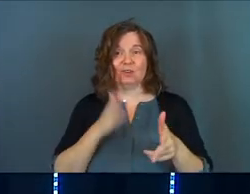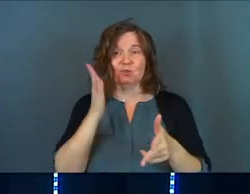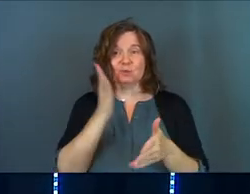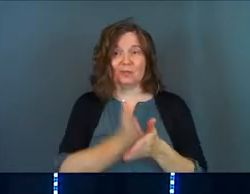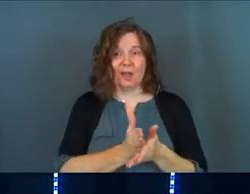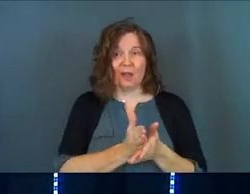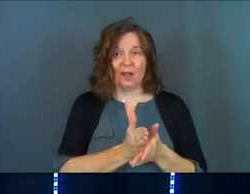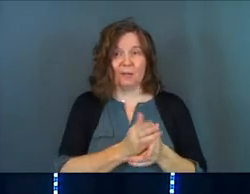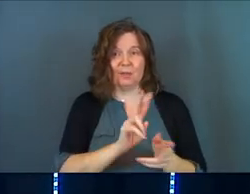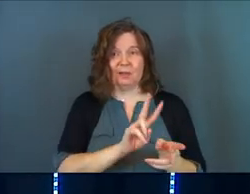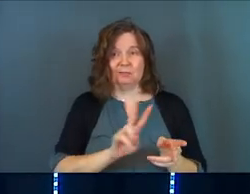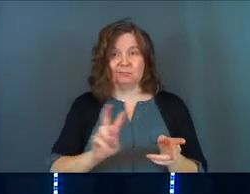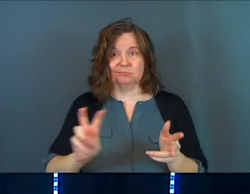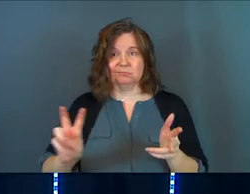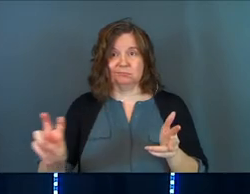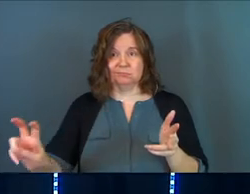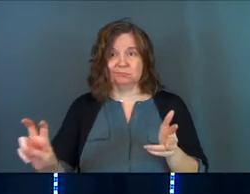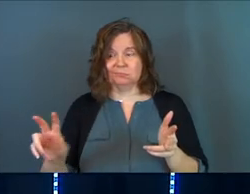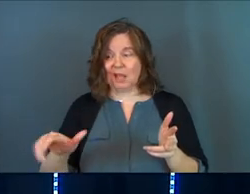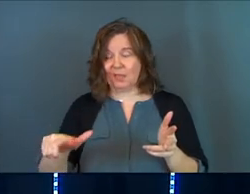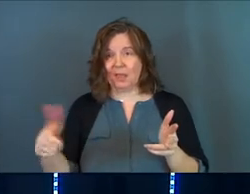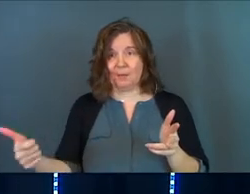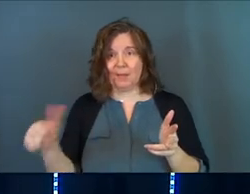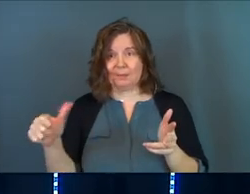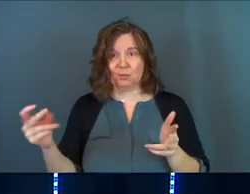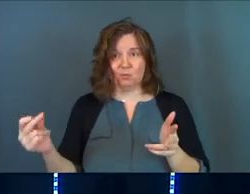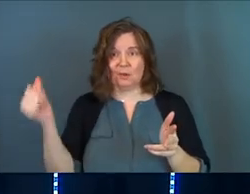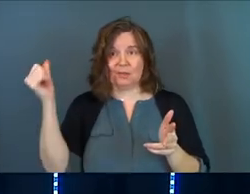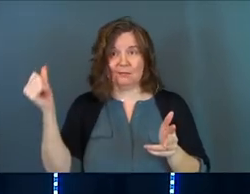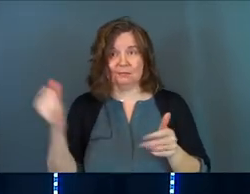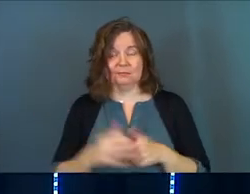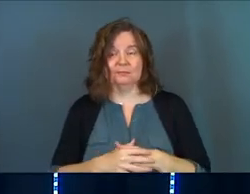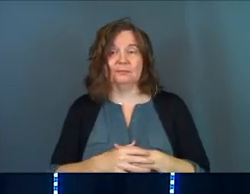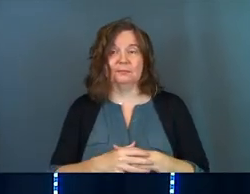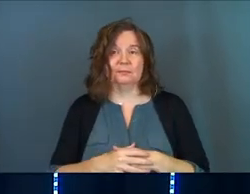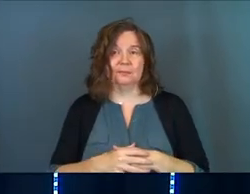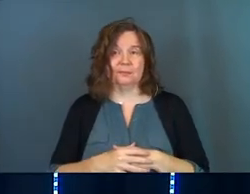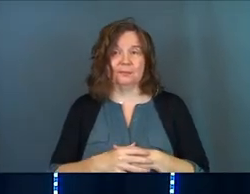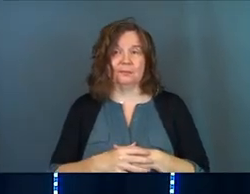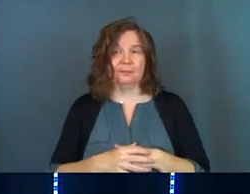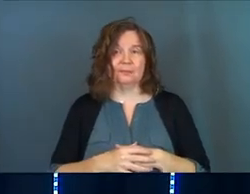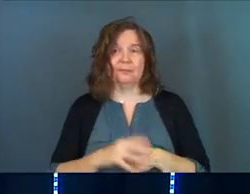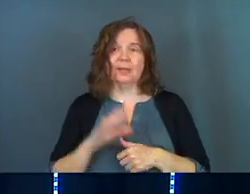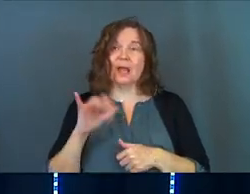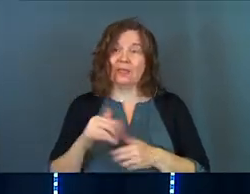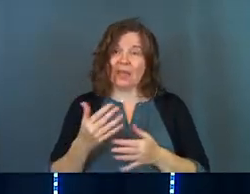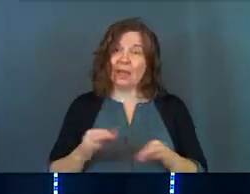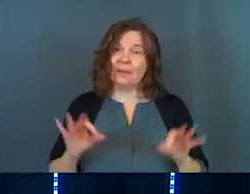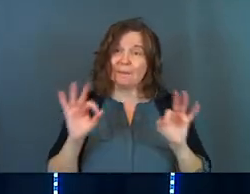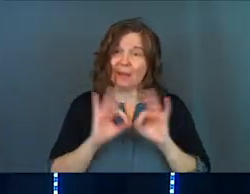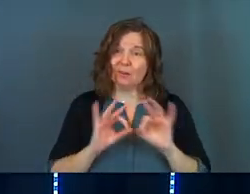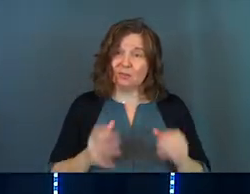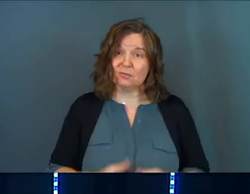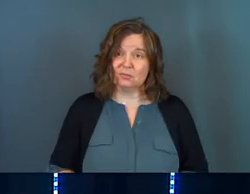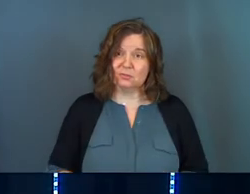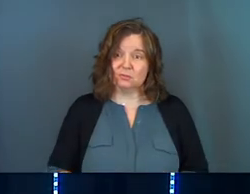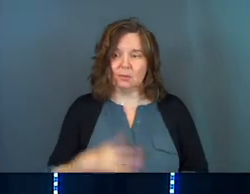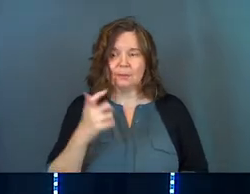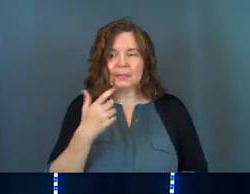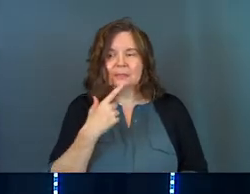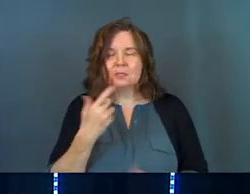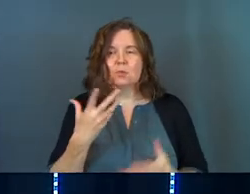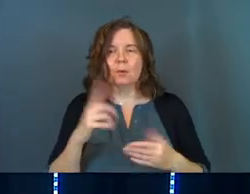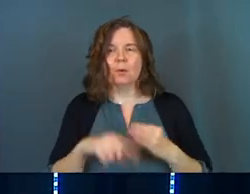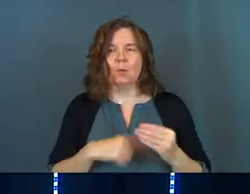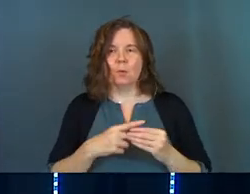went down into the water, and Philip baptized him right then and there. And that matters, guys, because it